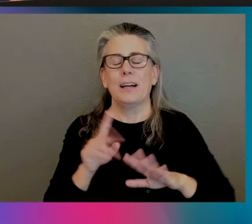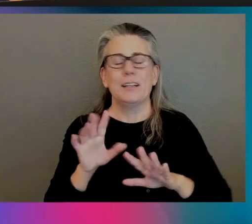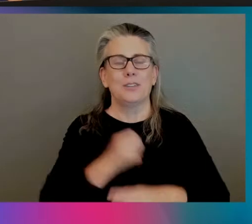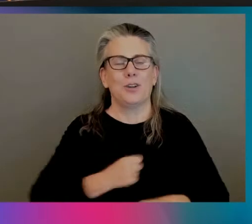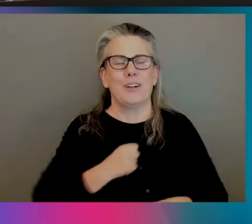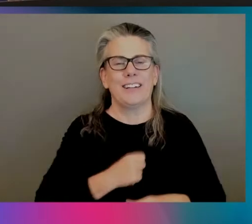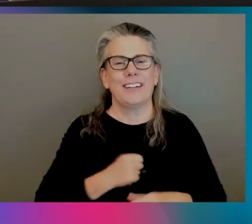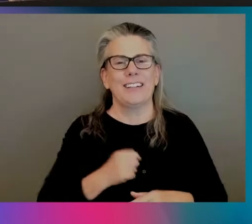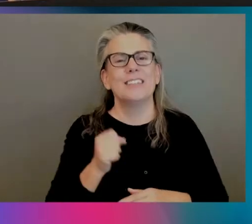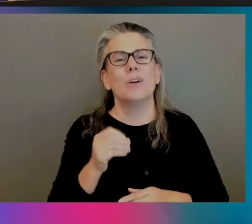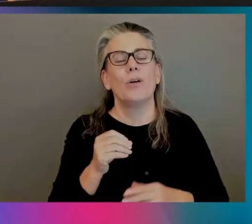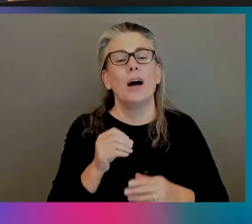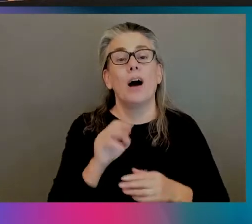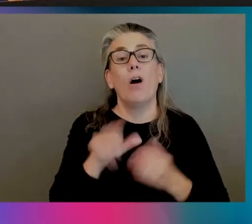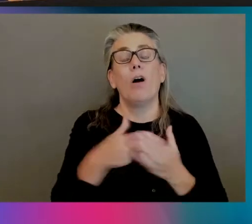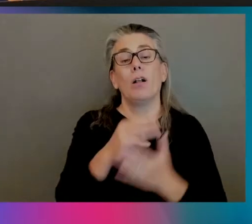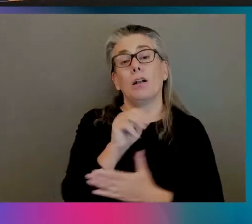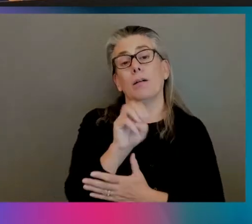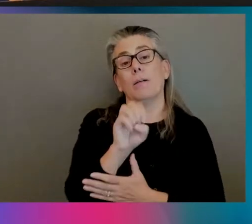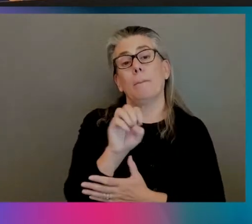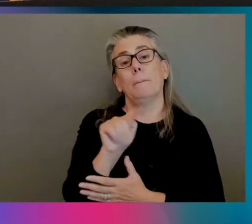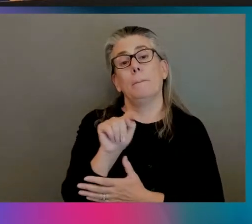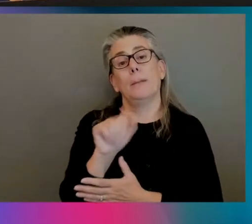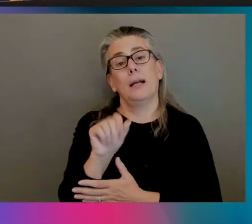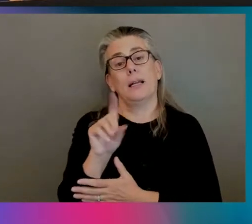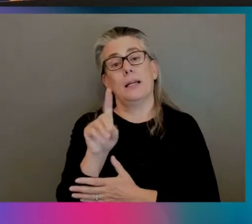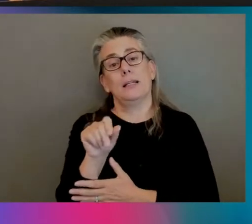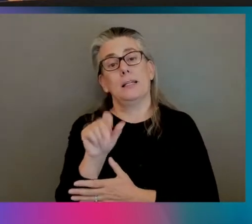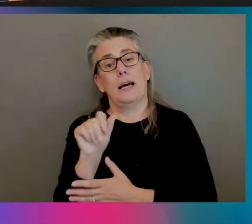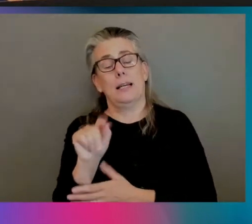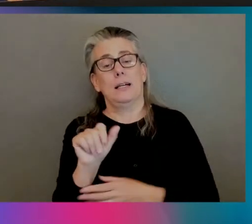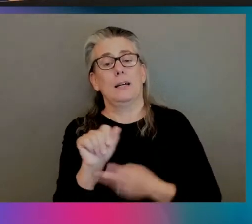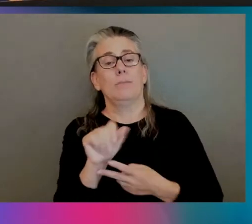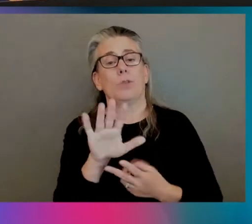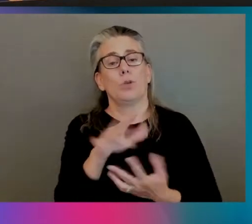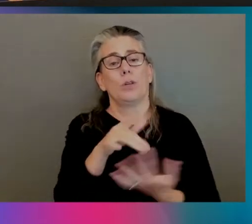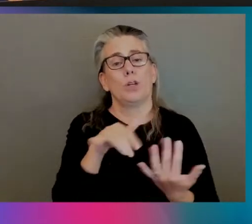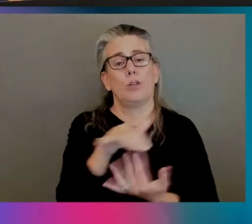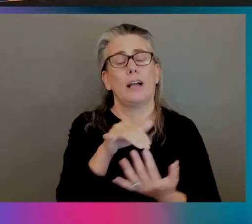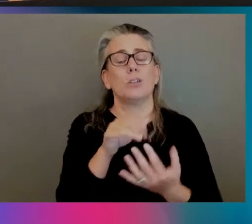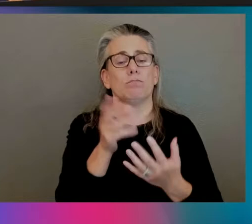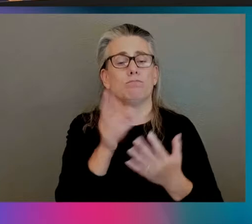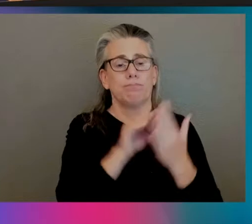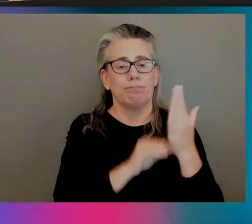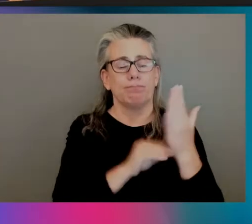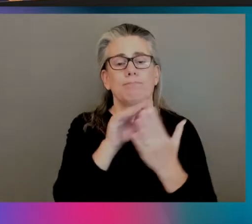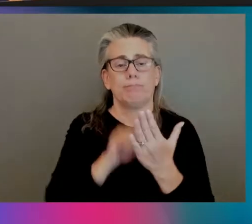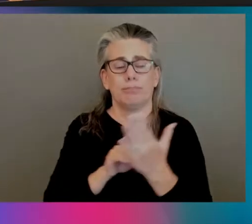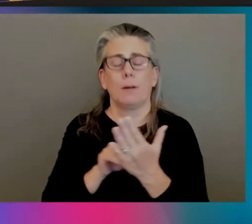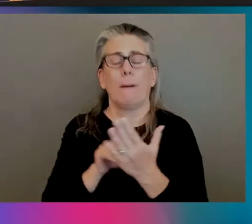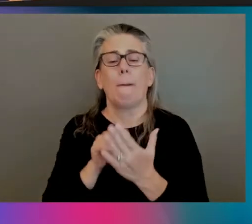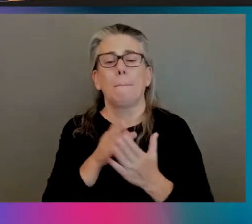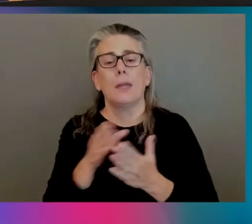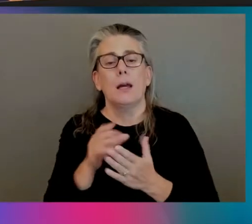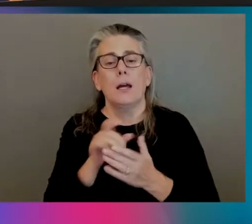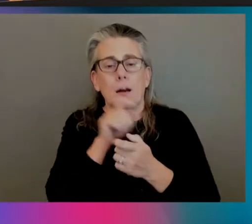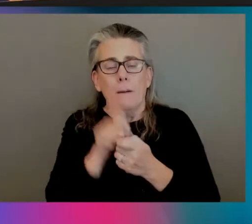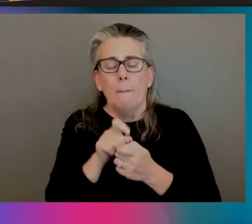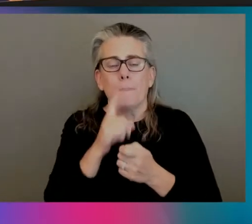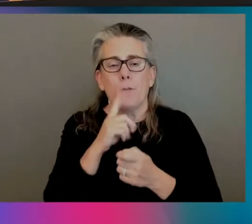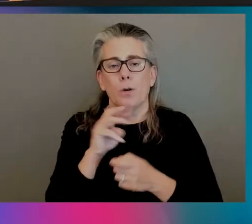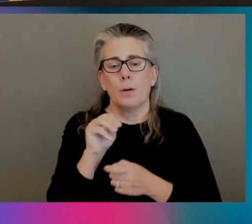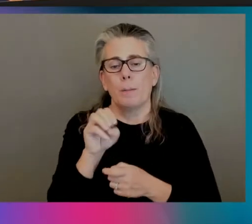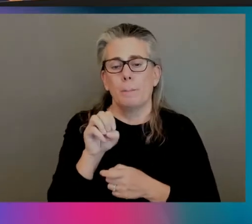item metadata, your interaction data in, and it will create a solution, or with a new feature we launched specific to media and retail, it will create a